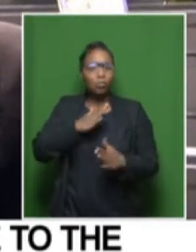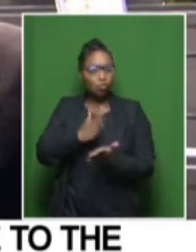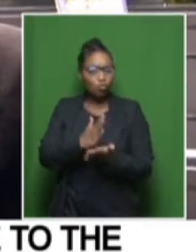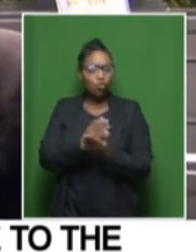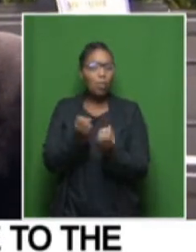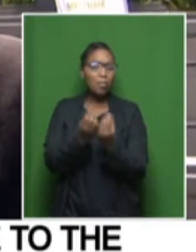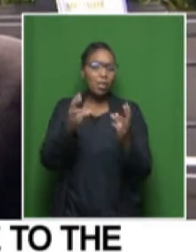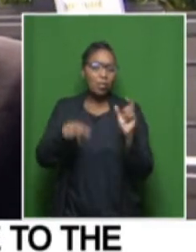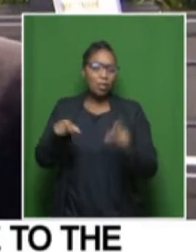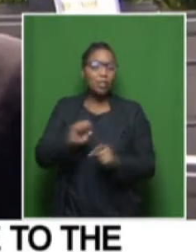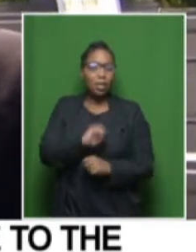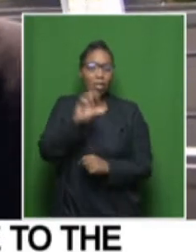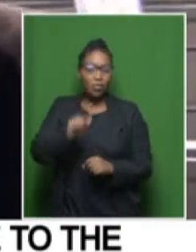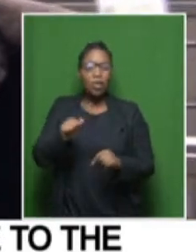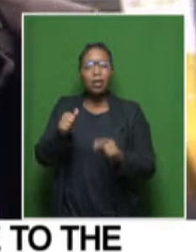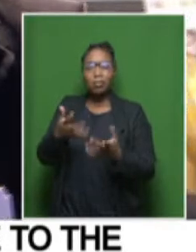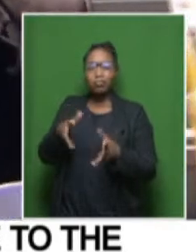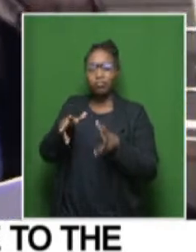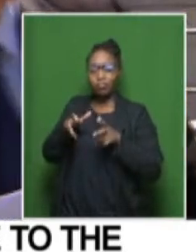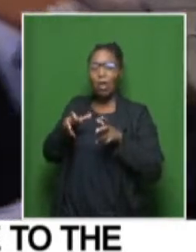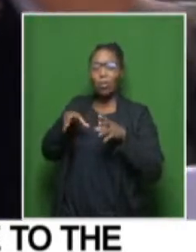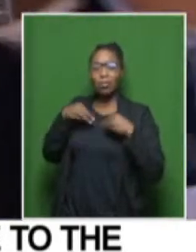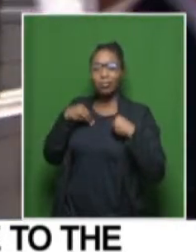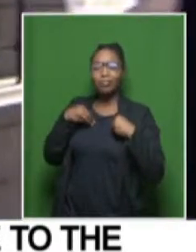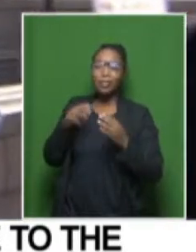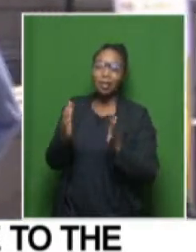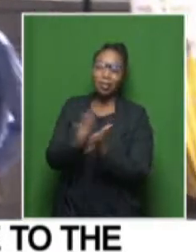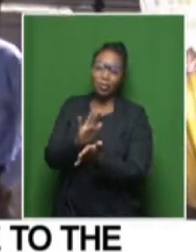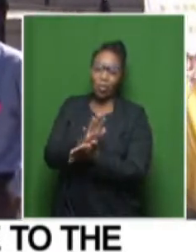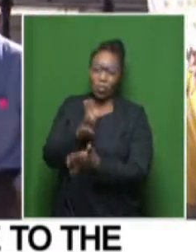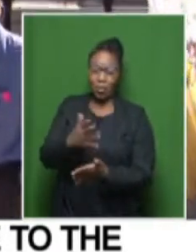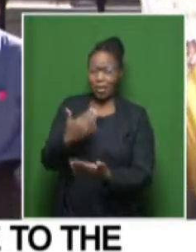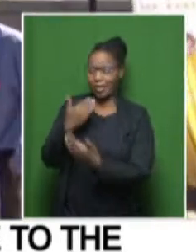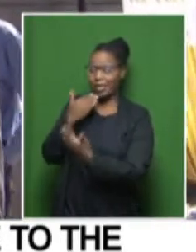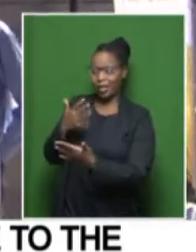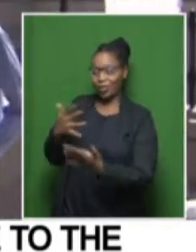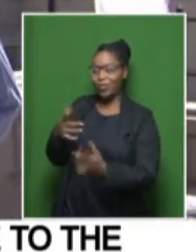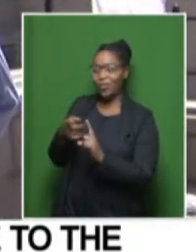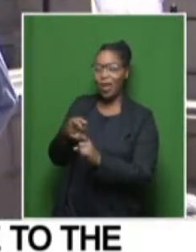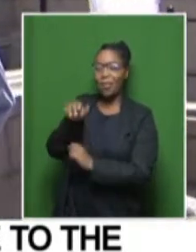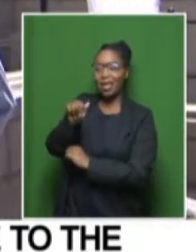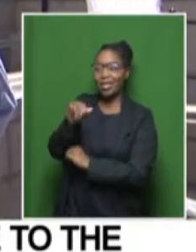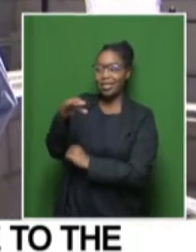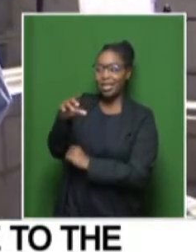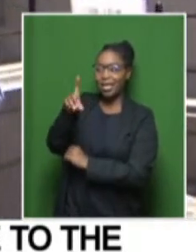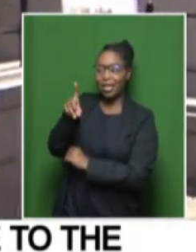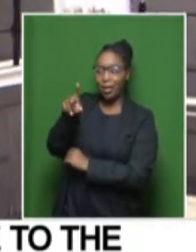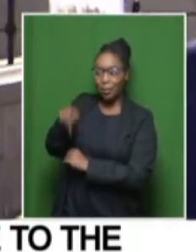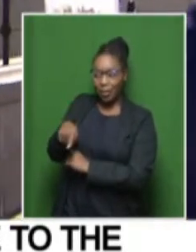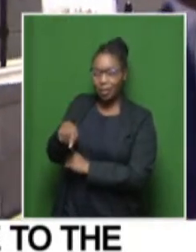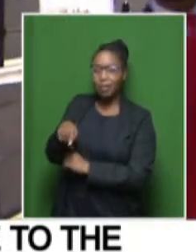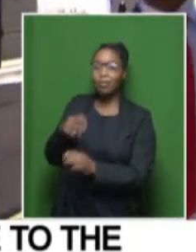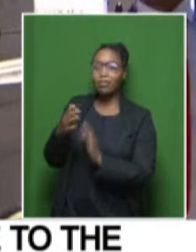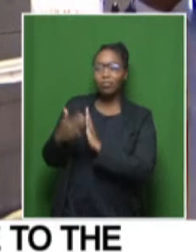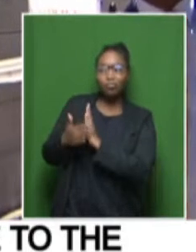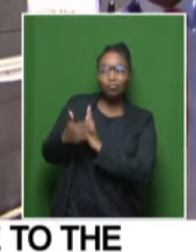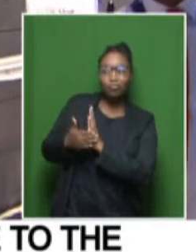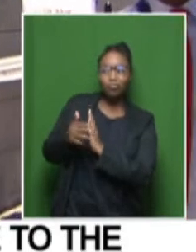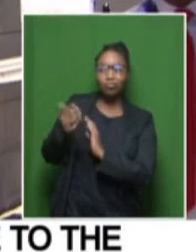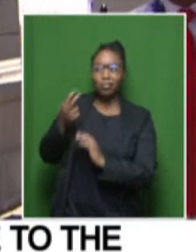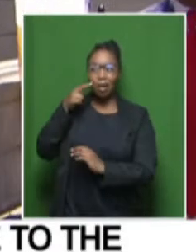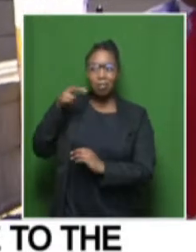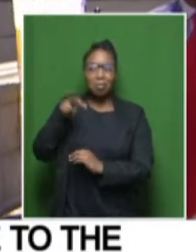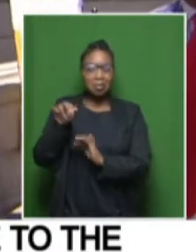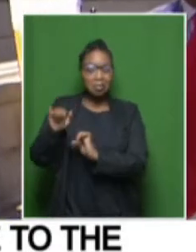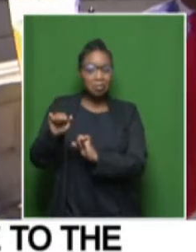Africa. Steve Swart, thank you so much. He's from the ACDP, giving us his party's perspective. For more reactions,